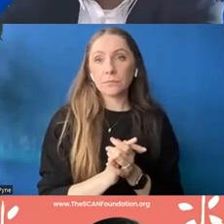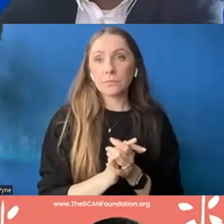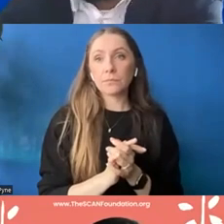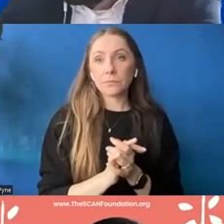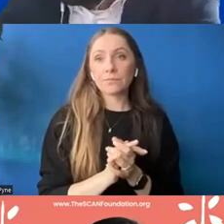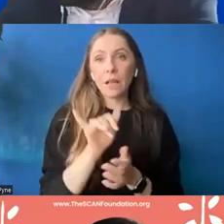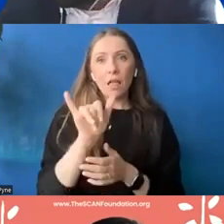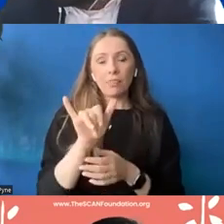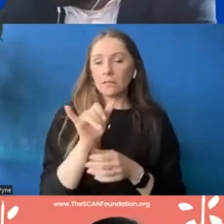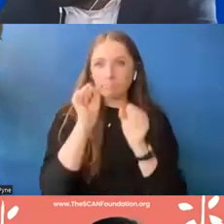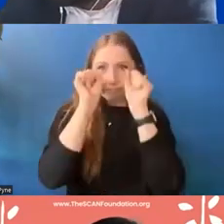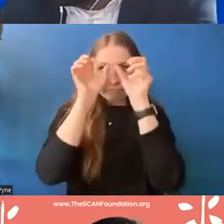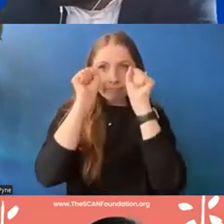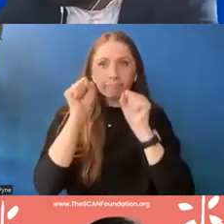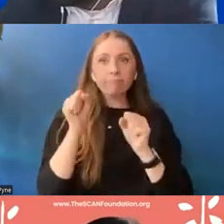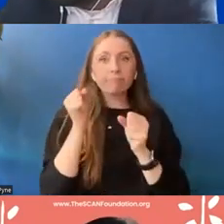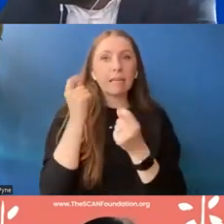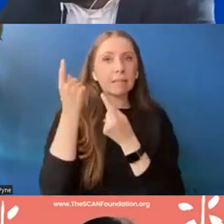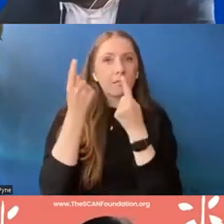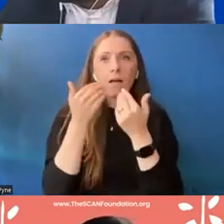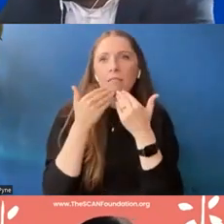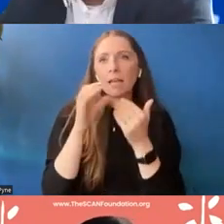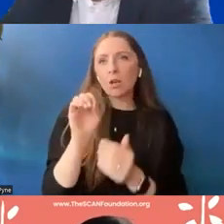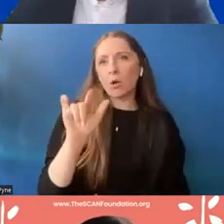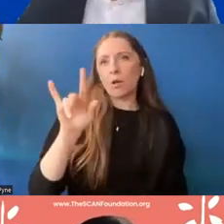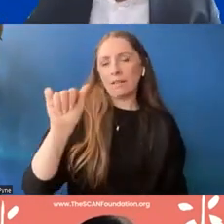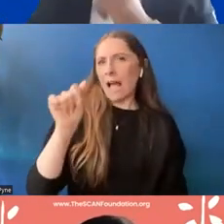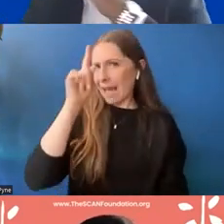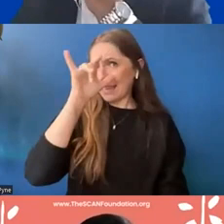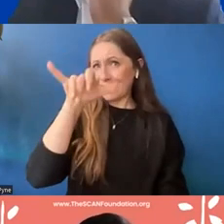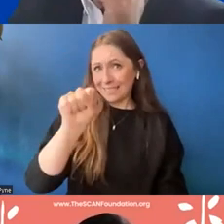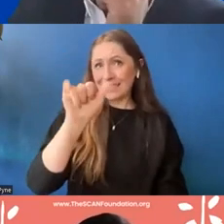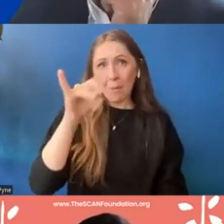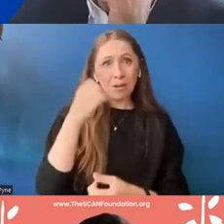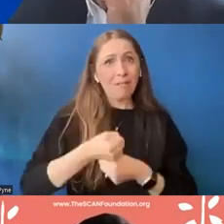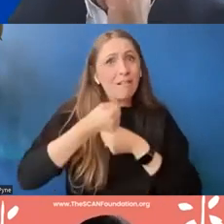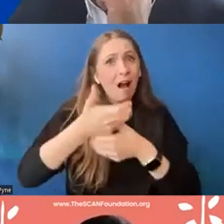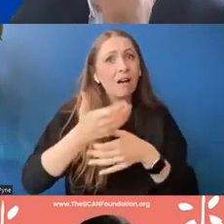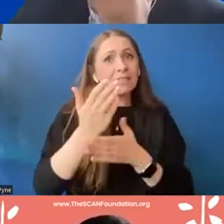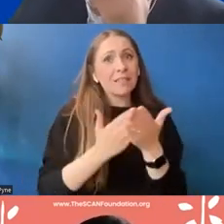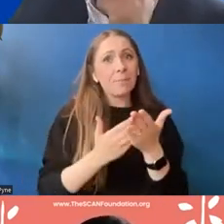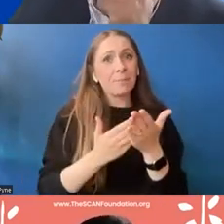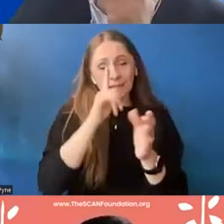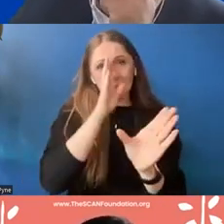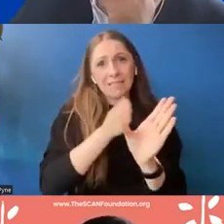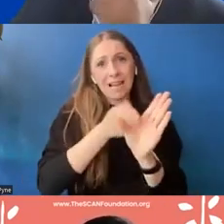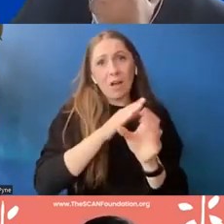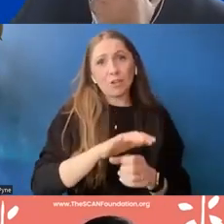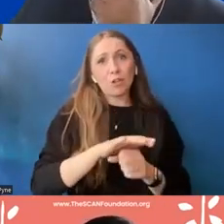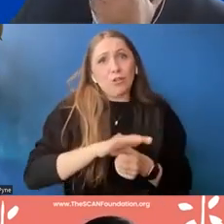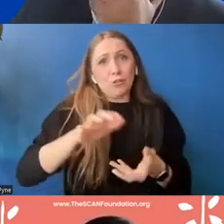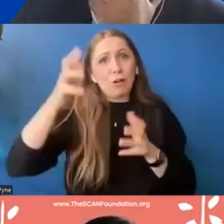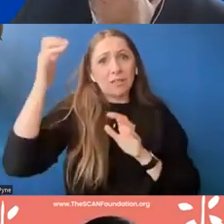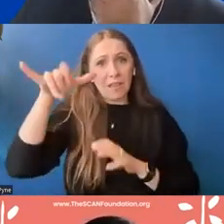That's a really good thought. Thank you, Olivia. Absolutely. I would think that would probably drive, that's a good driver for this, I think, so